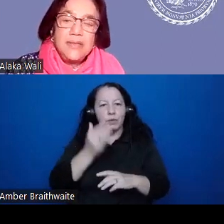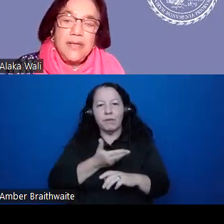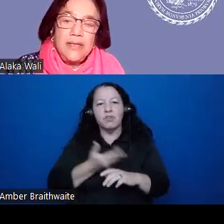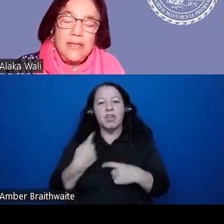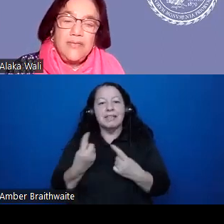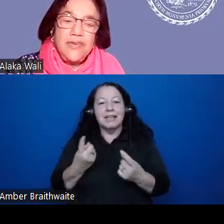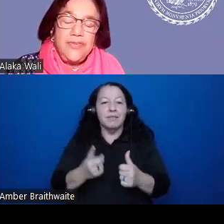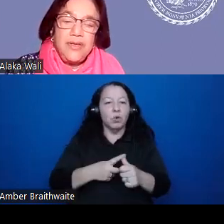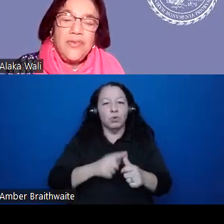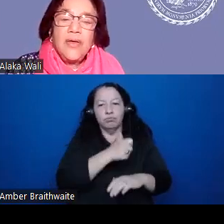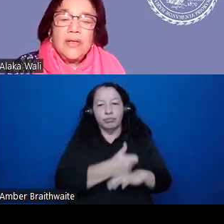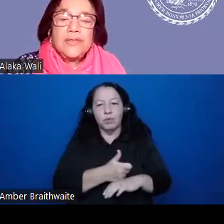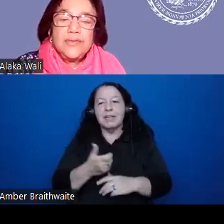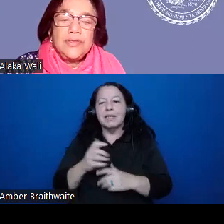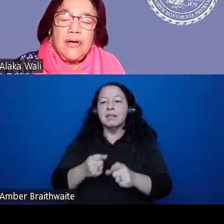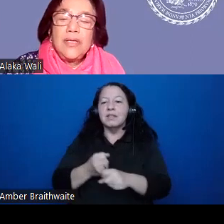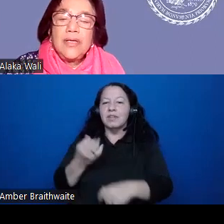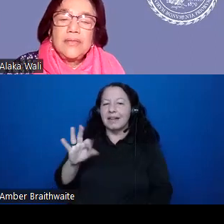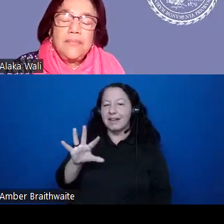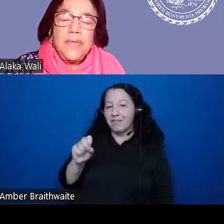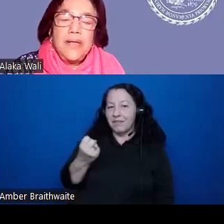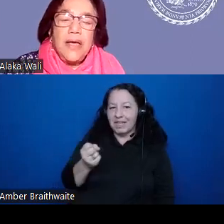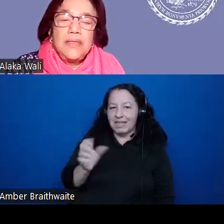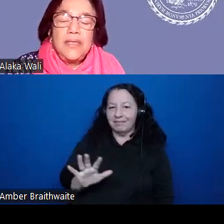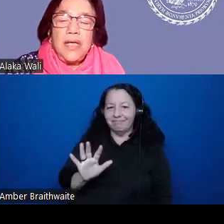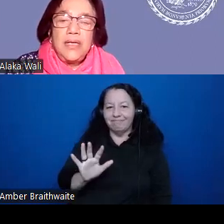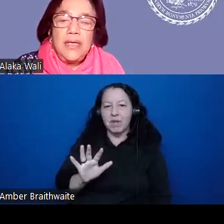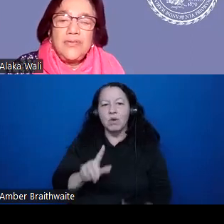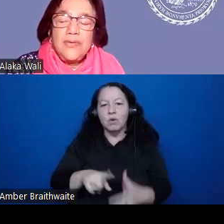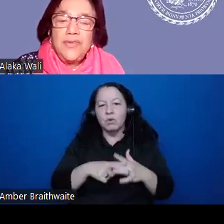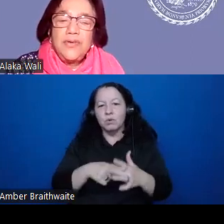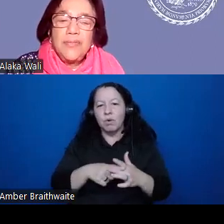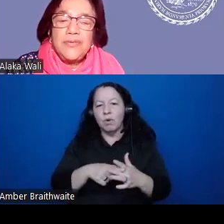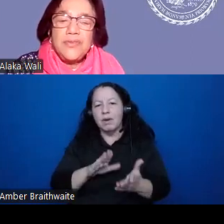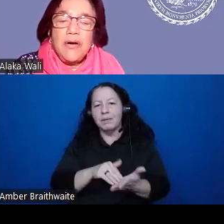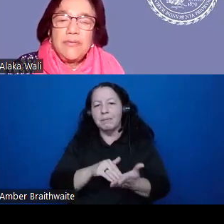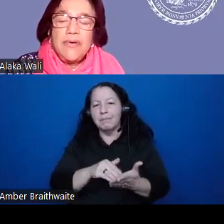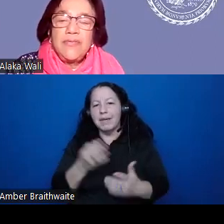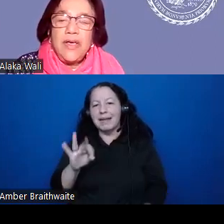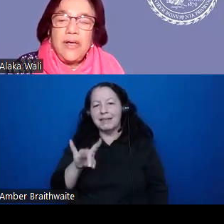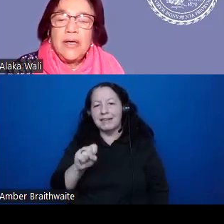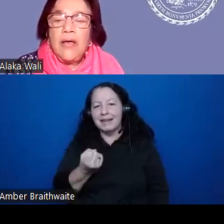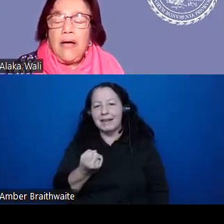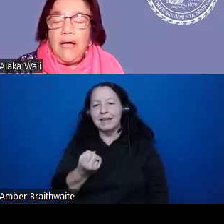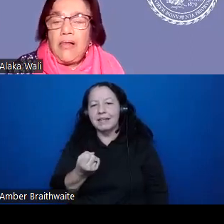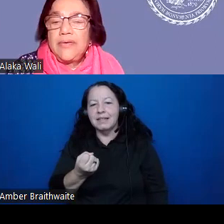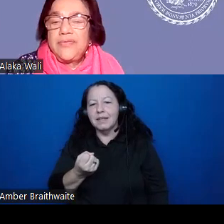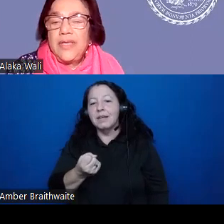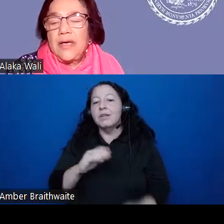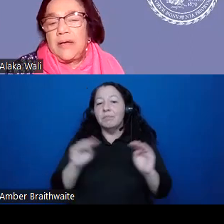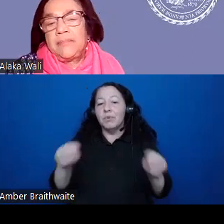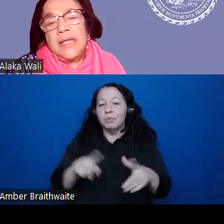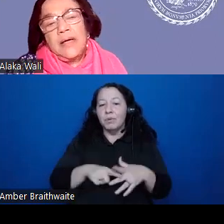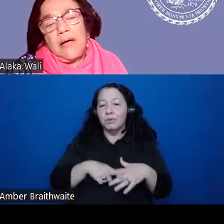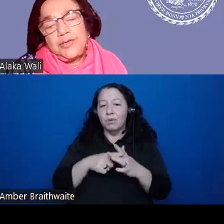installment in the 1950s. So starting in the mid-1980s, the museum had started renovating all of